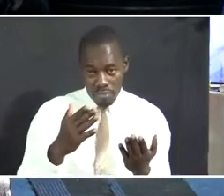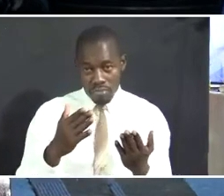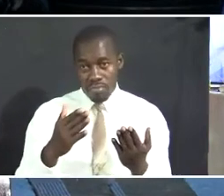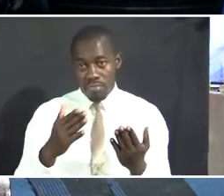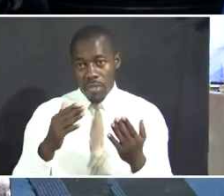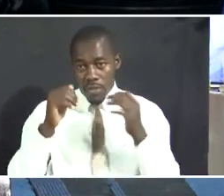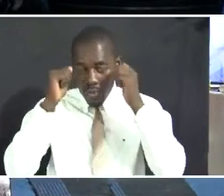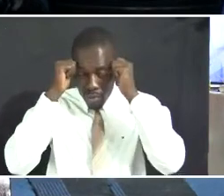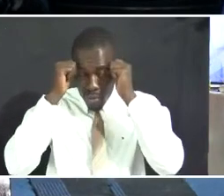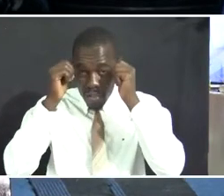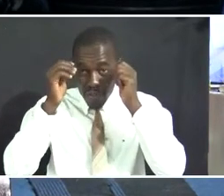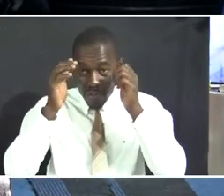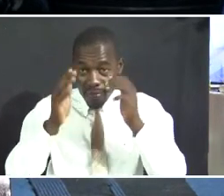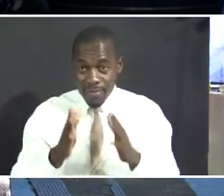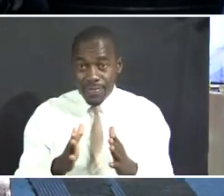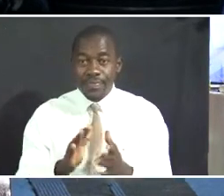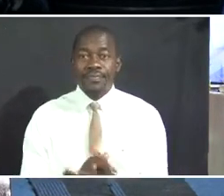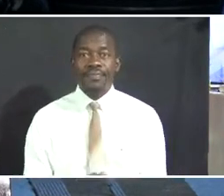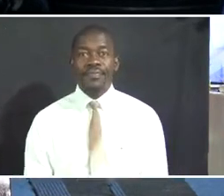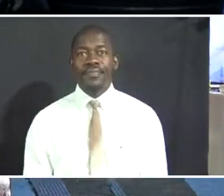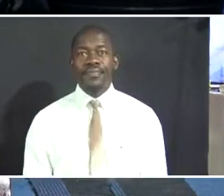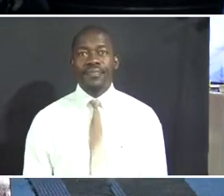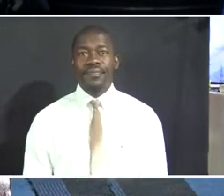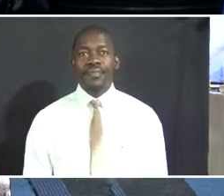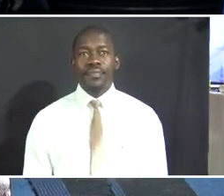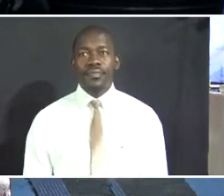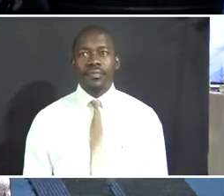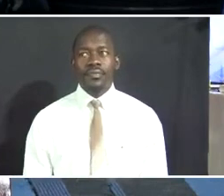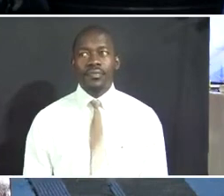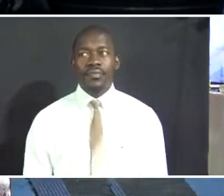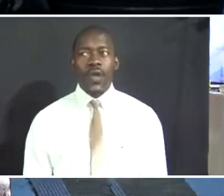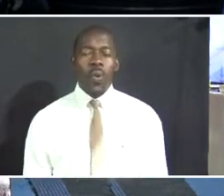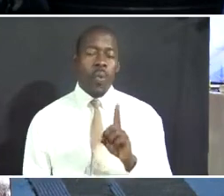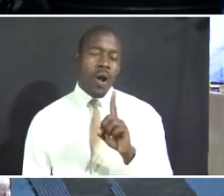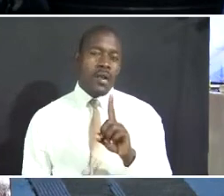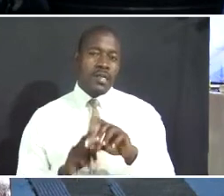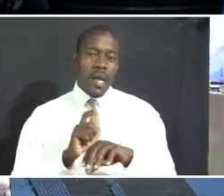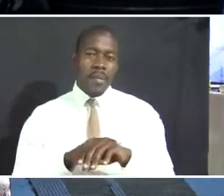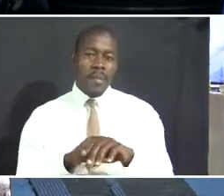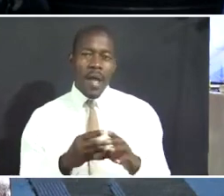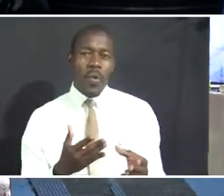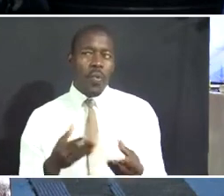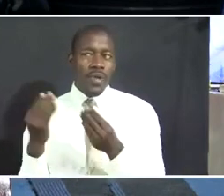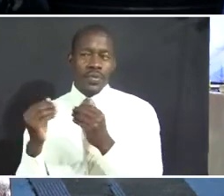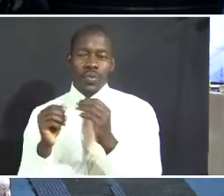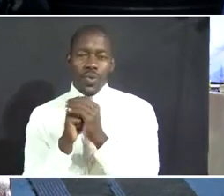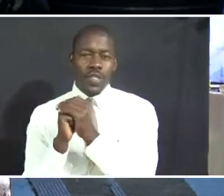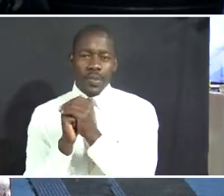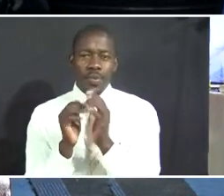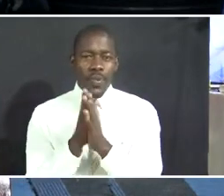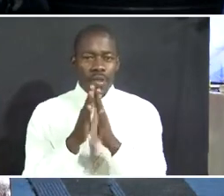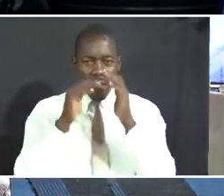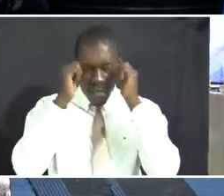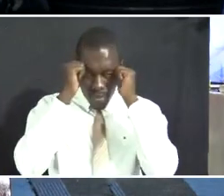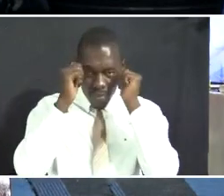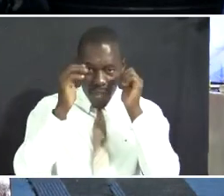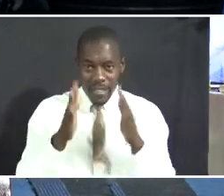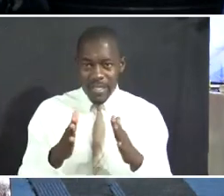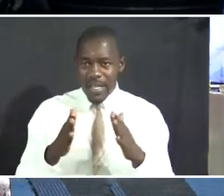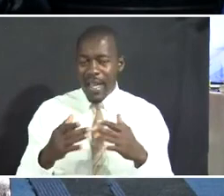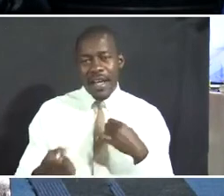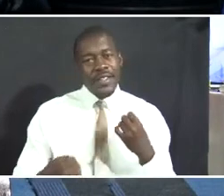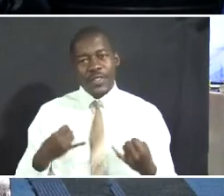joys when I visit there, like on a Sabbath, to worship with my children, is the joy of